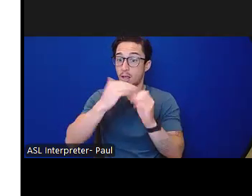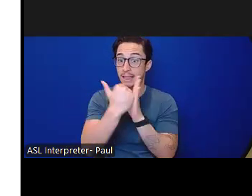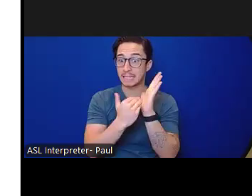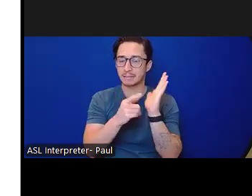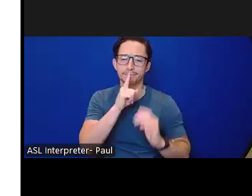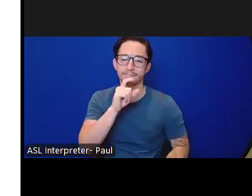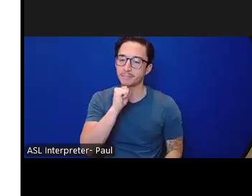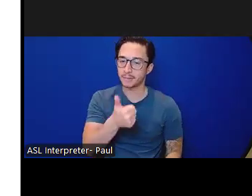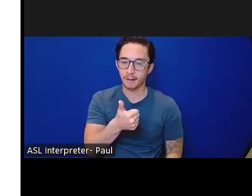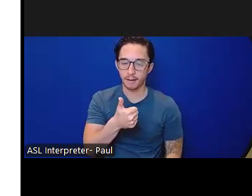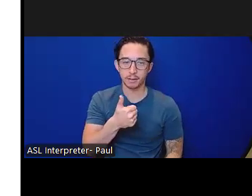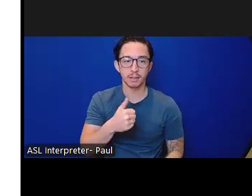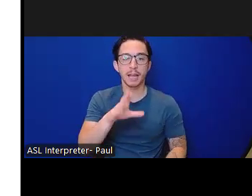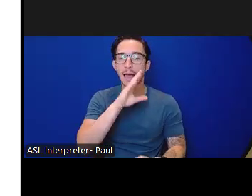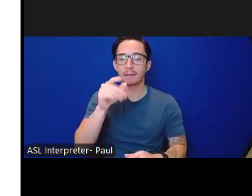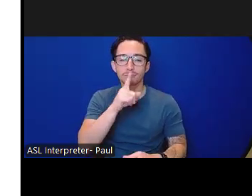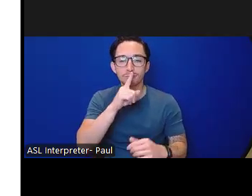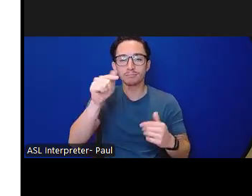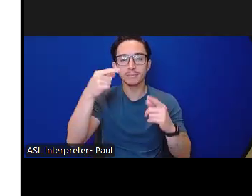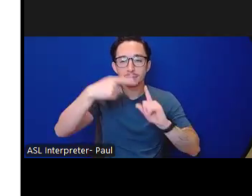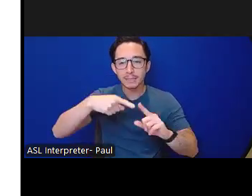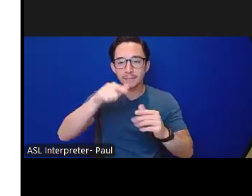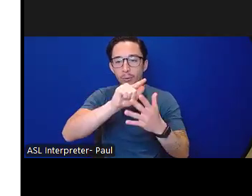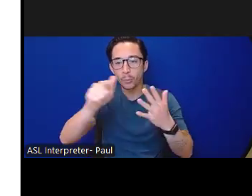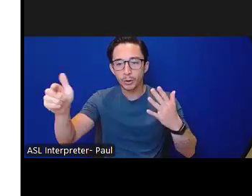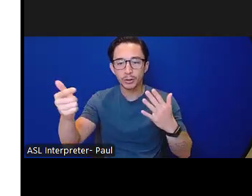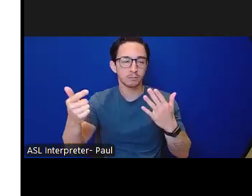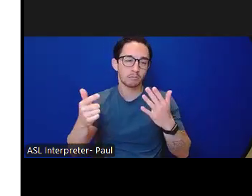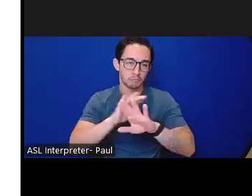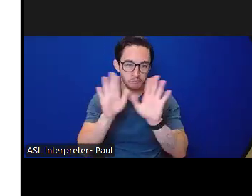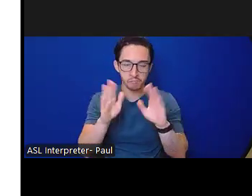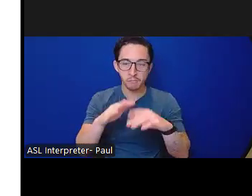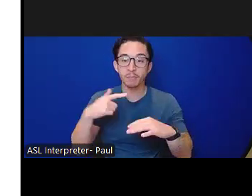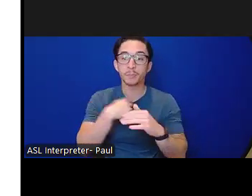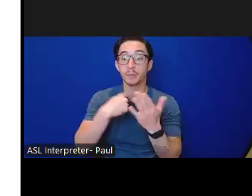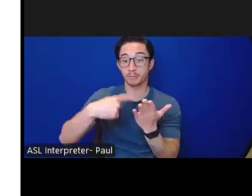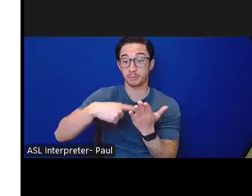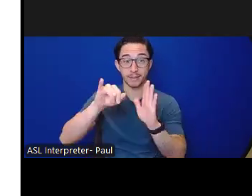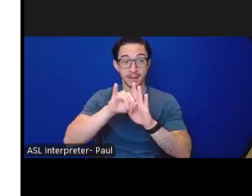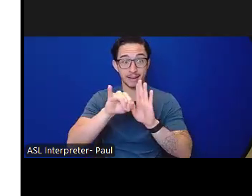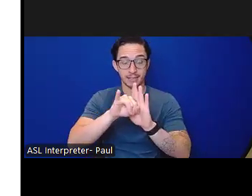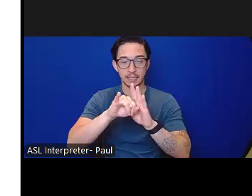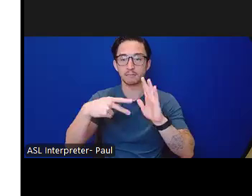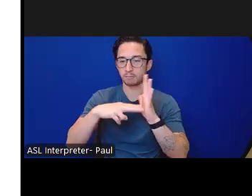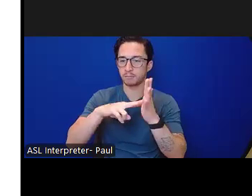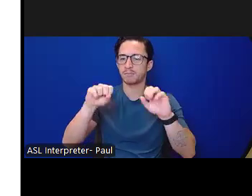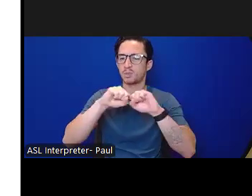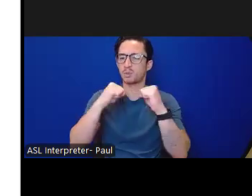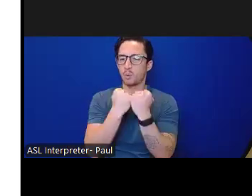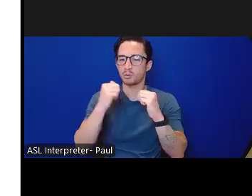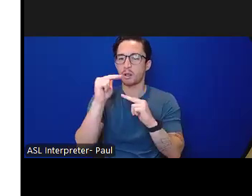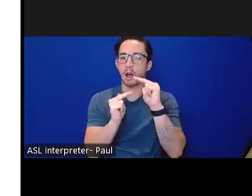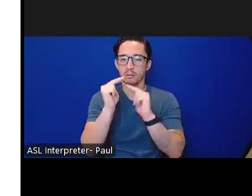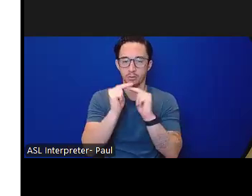does not go in any particular order. When we're talking about identity, we're talking about a social construct, right? And so I'm going